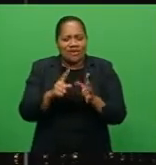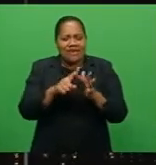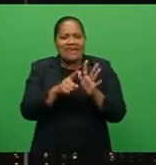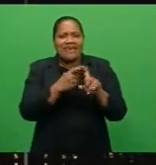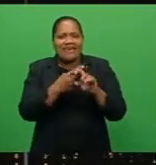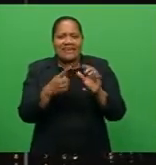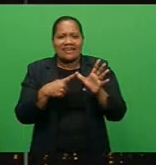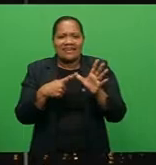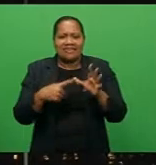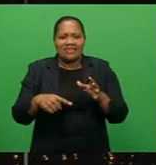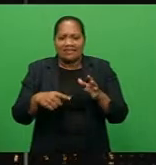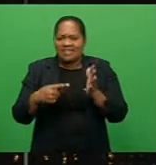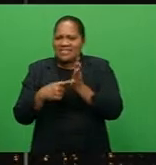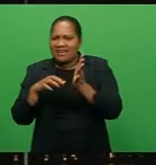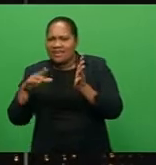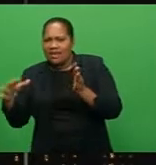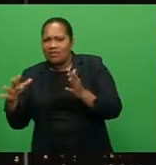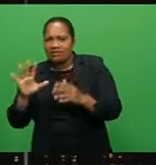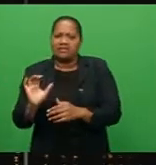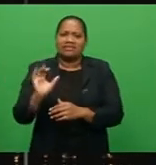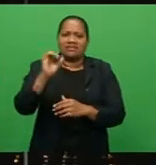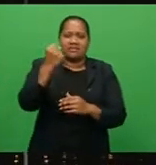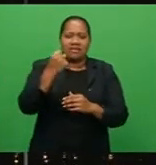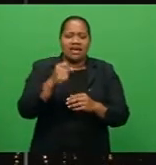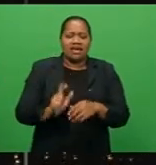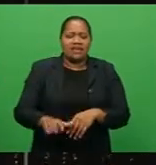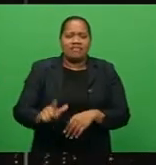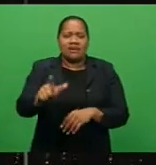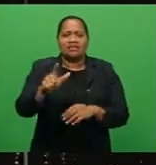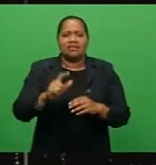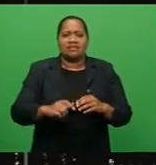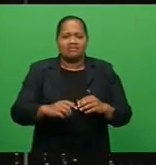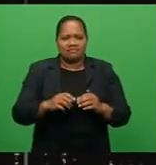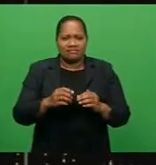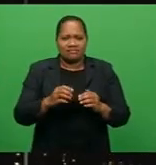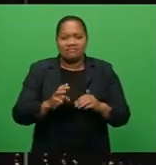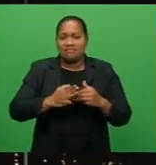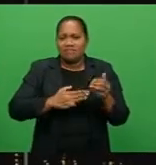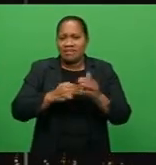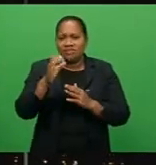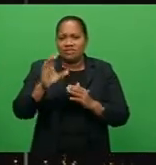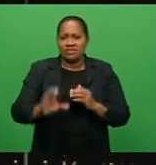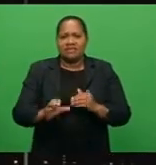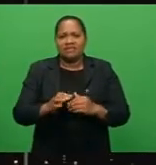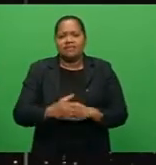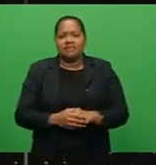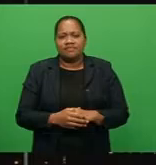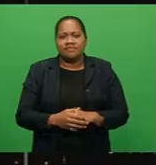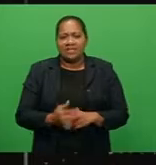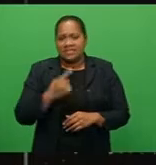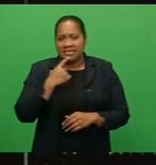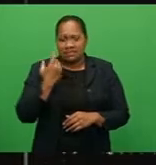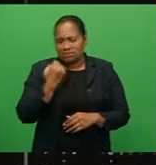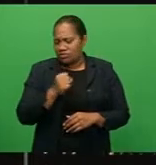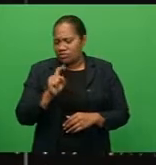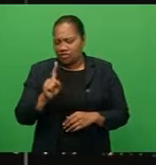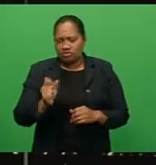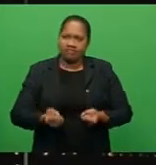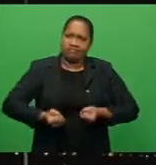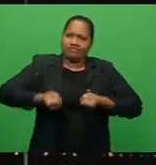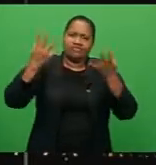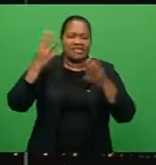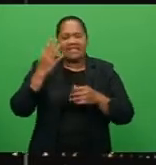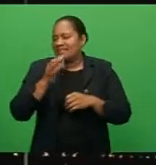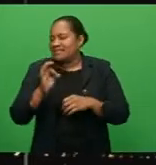the Bank South Pacific's Lambasa branch manager. The mother of two believes one should never give up despite their challenges in life.